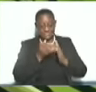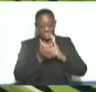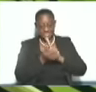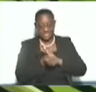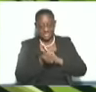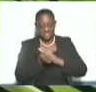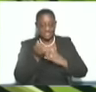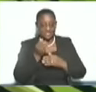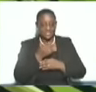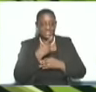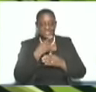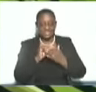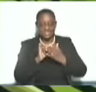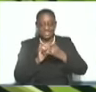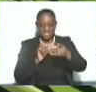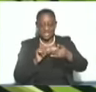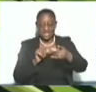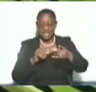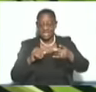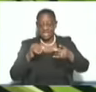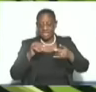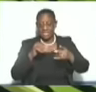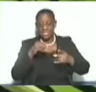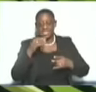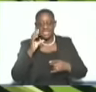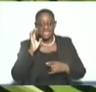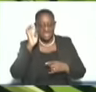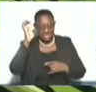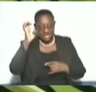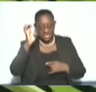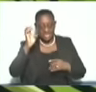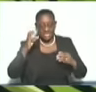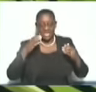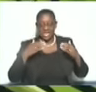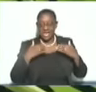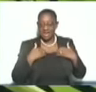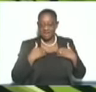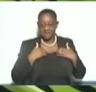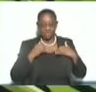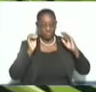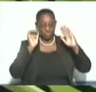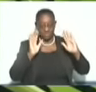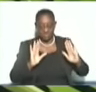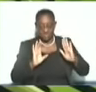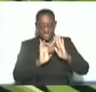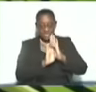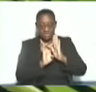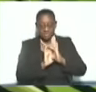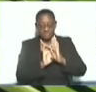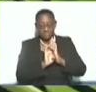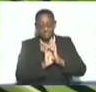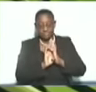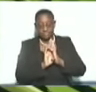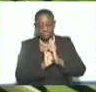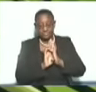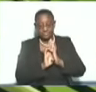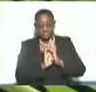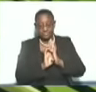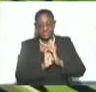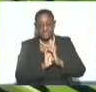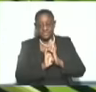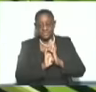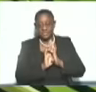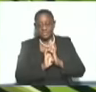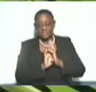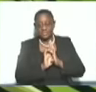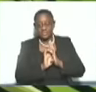a remarkable fidelity to the philosophical tenets of our party. On a more personal level,